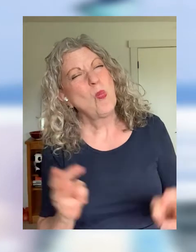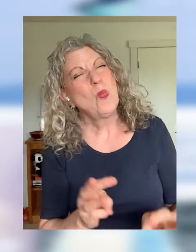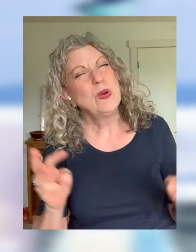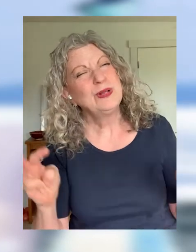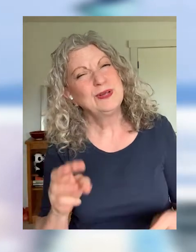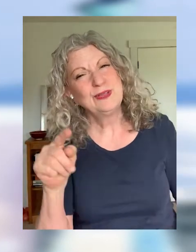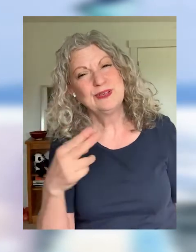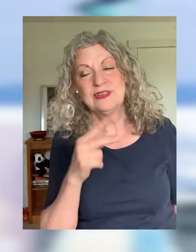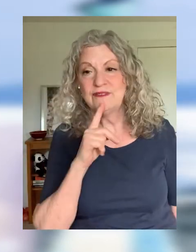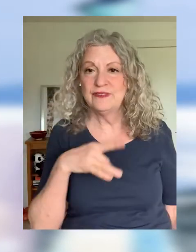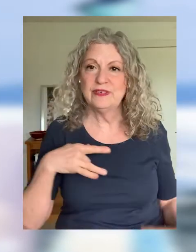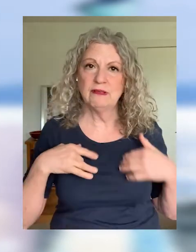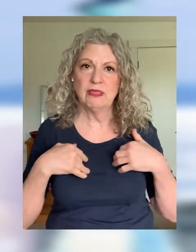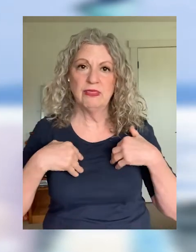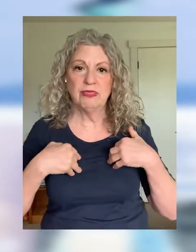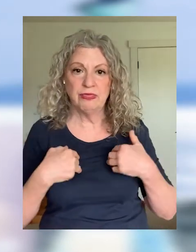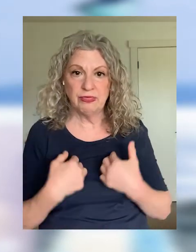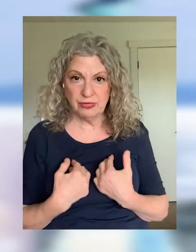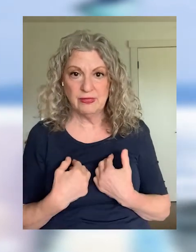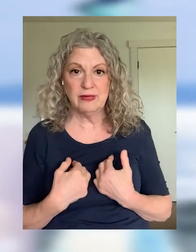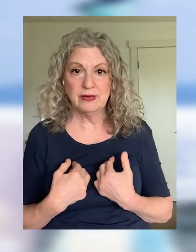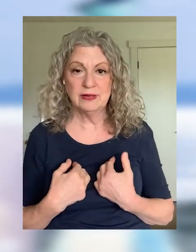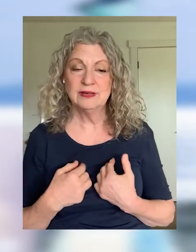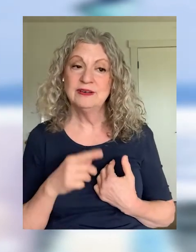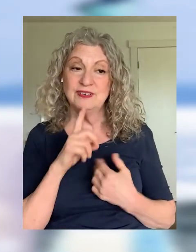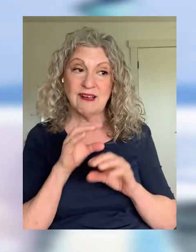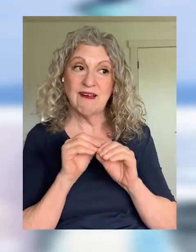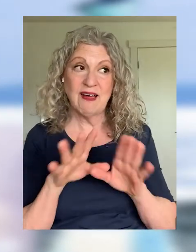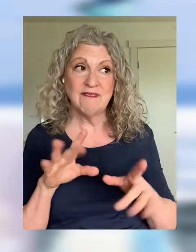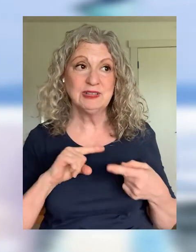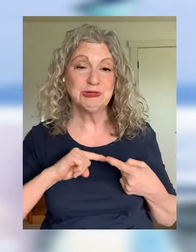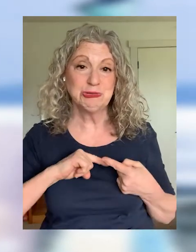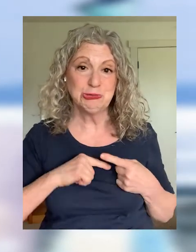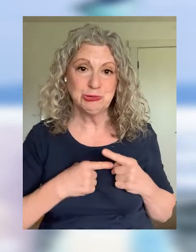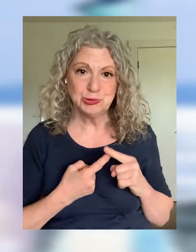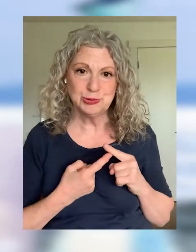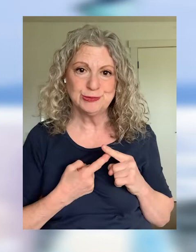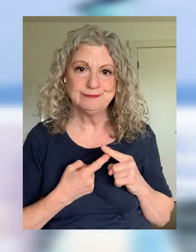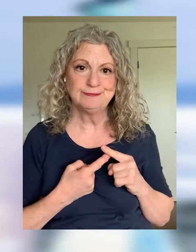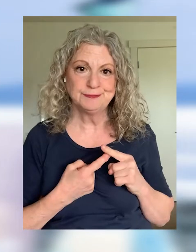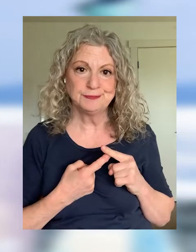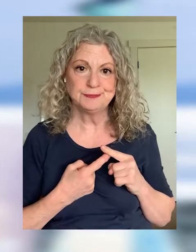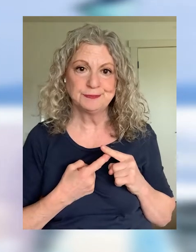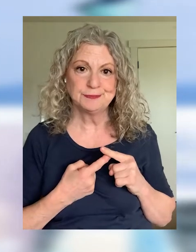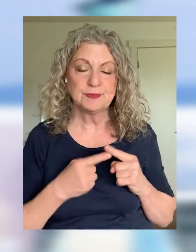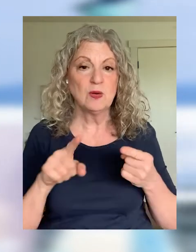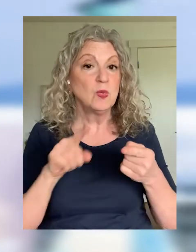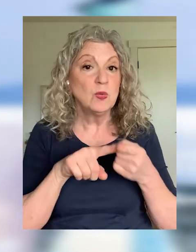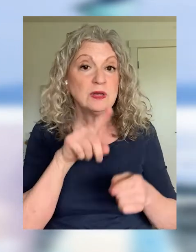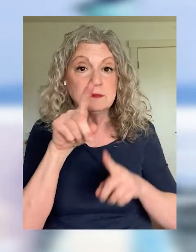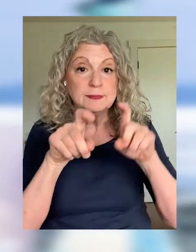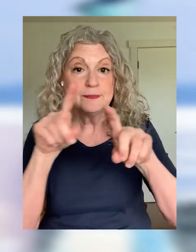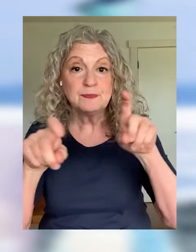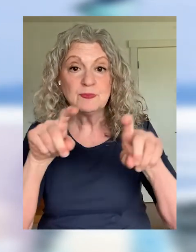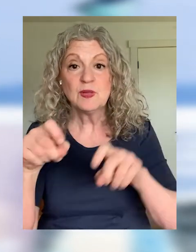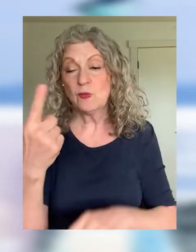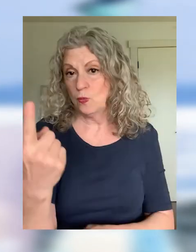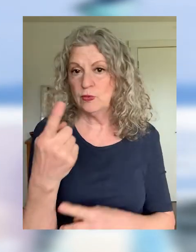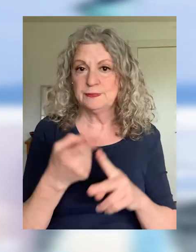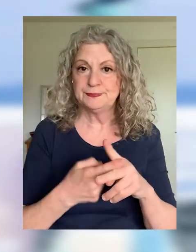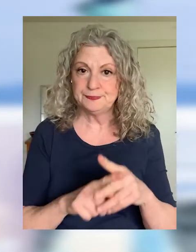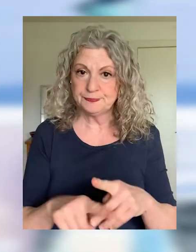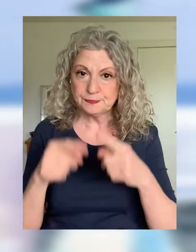are wilted. They are worn and they are obviously hurting. When I do my weekly check-in, one of them begins to